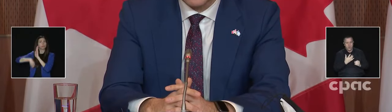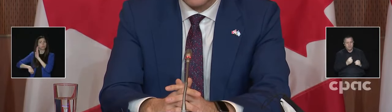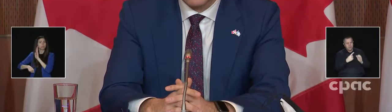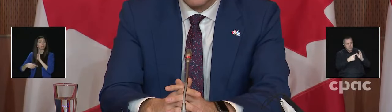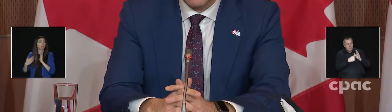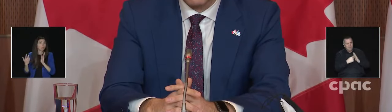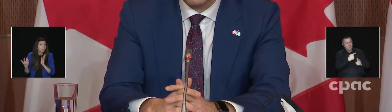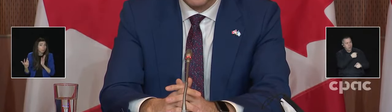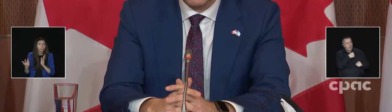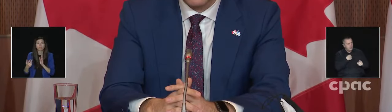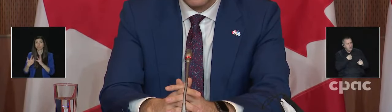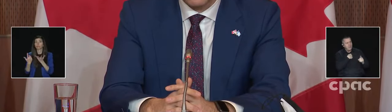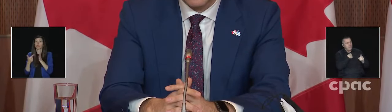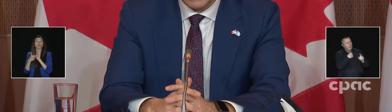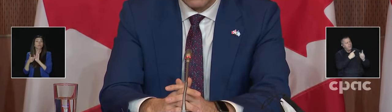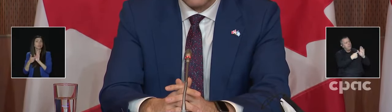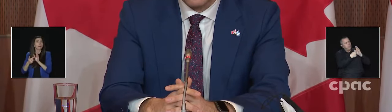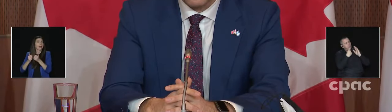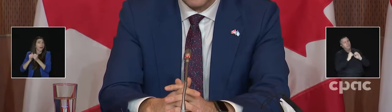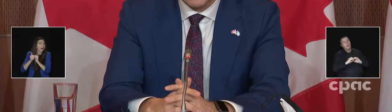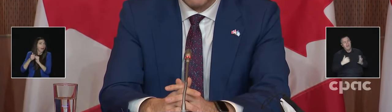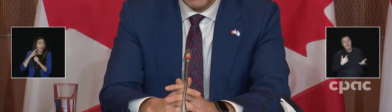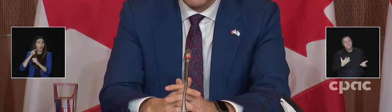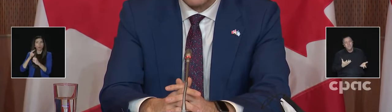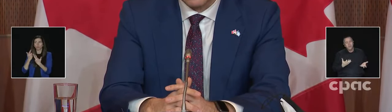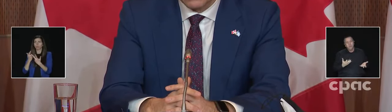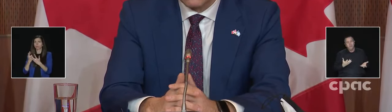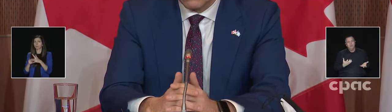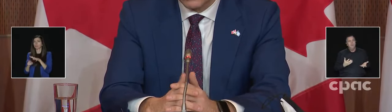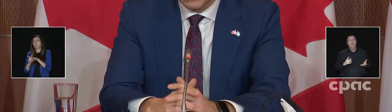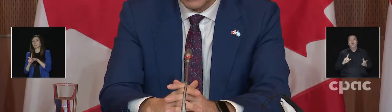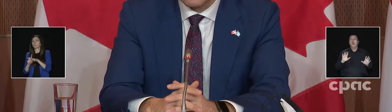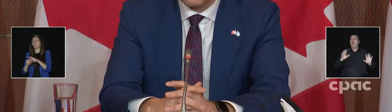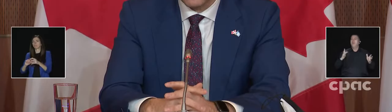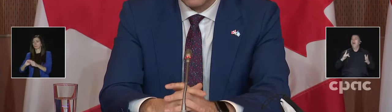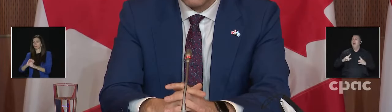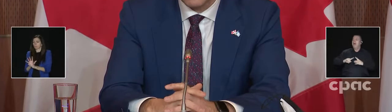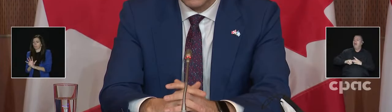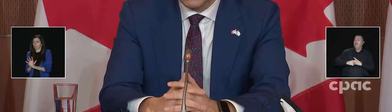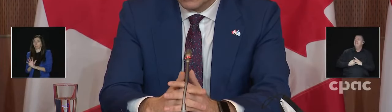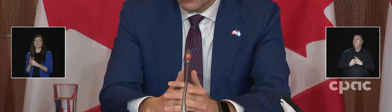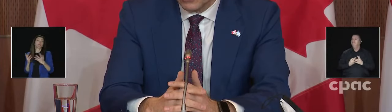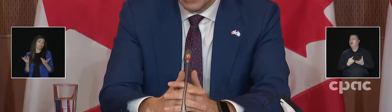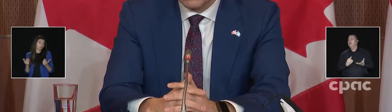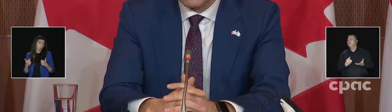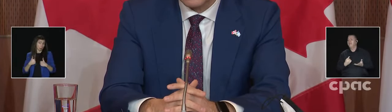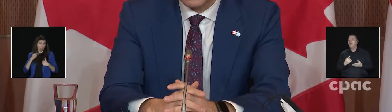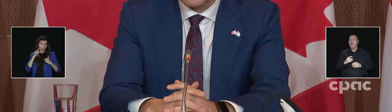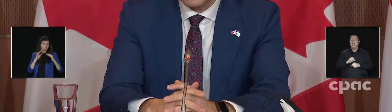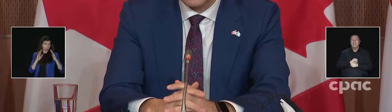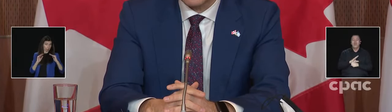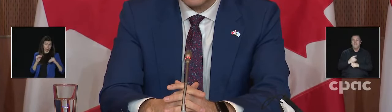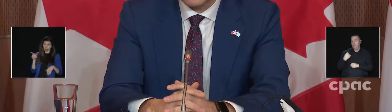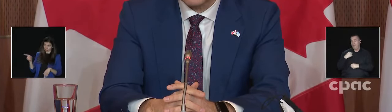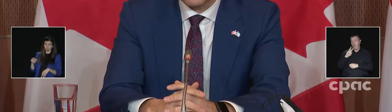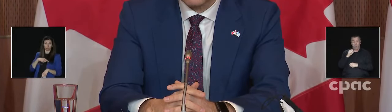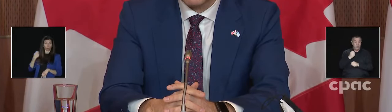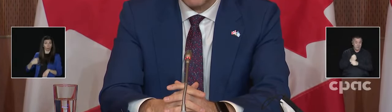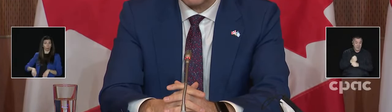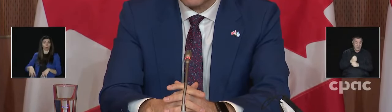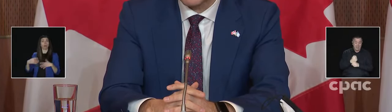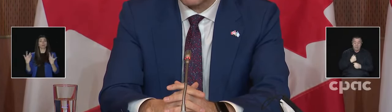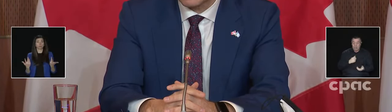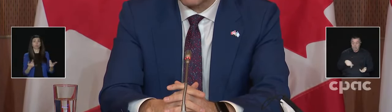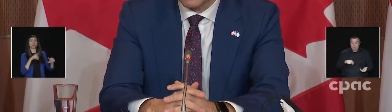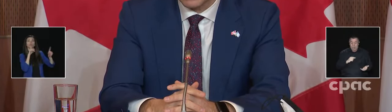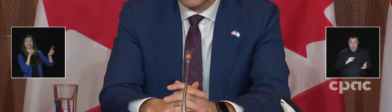originated about 2 years ago now. So we expect that China to follow the guidance and